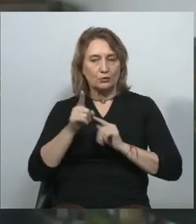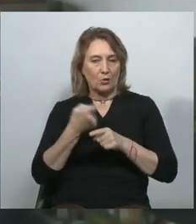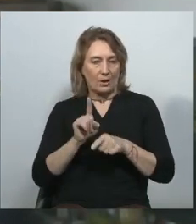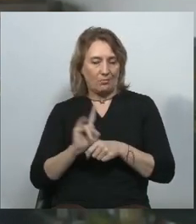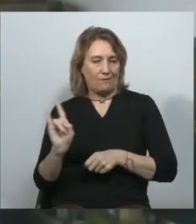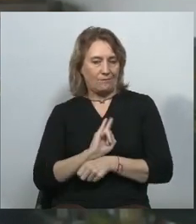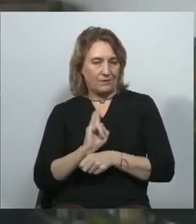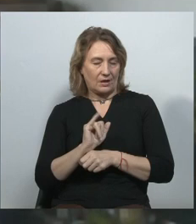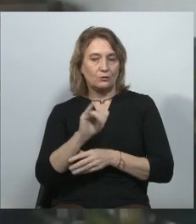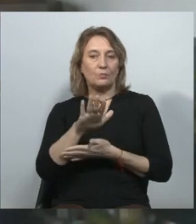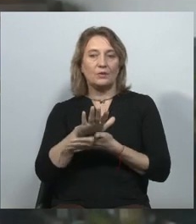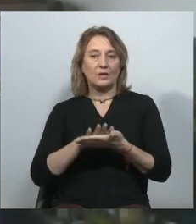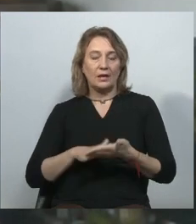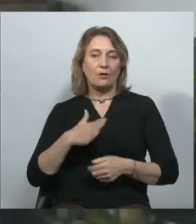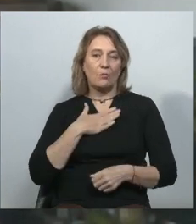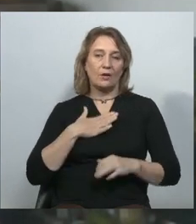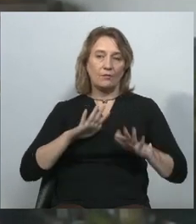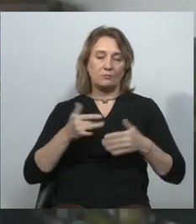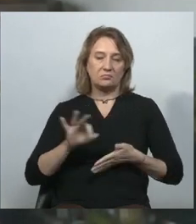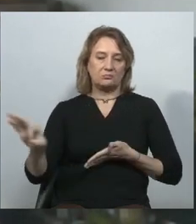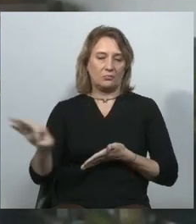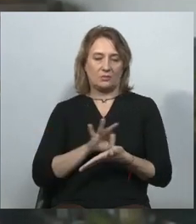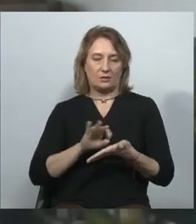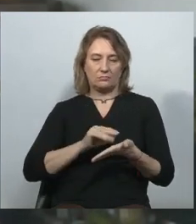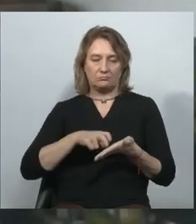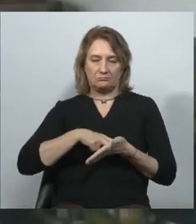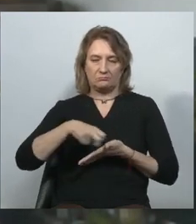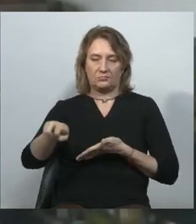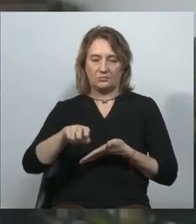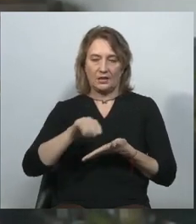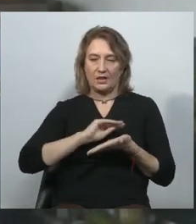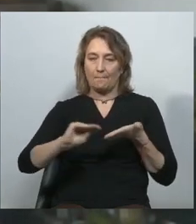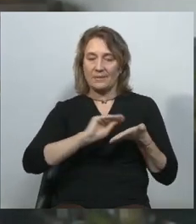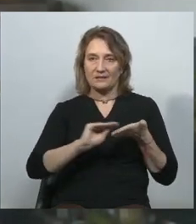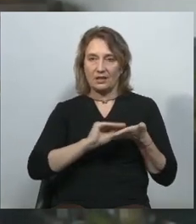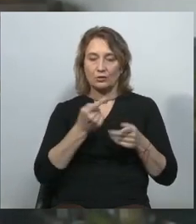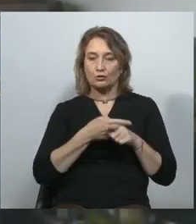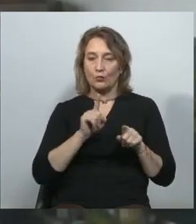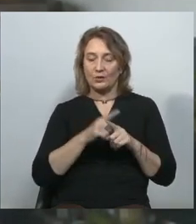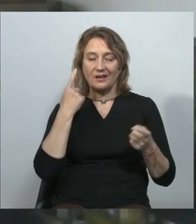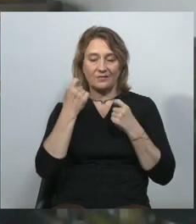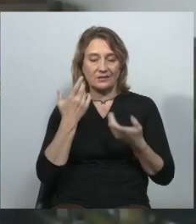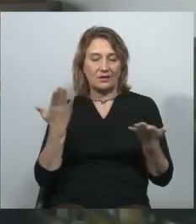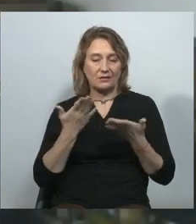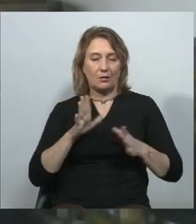should delete this, no one should believe it, here's a link to the article. So